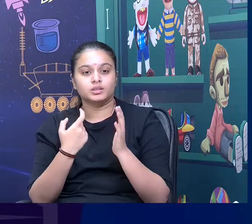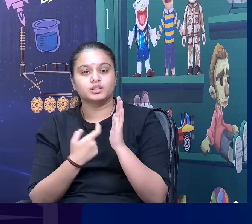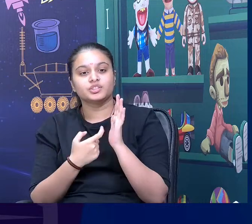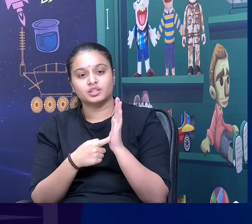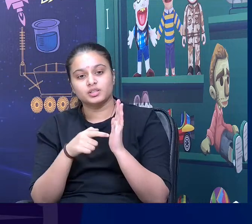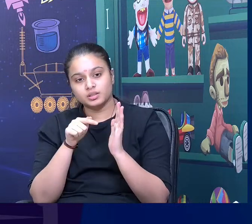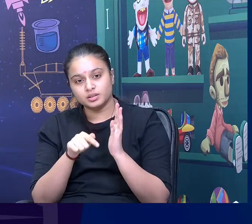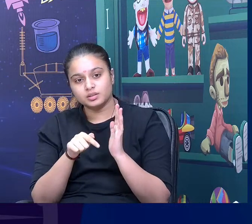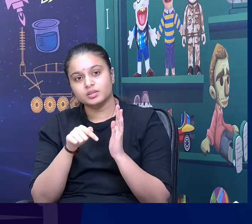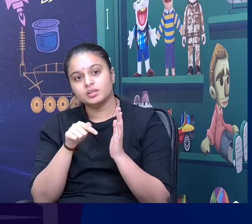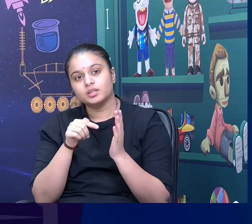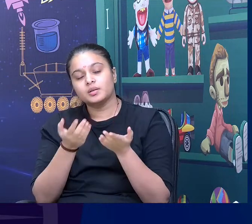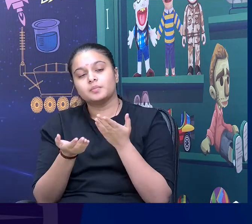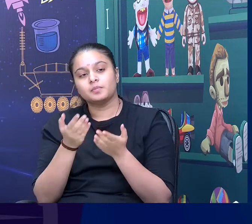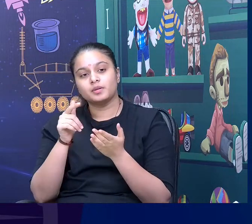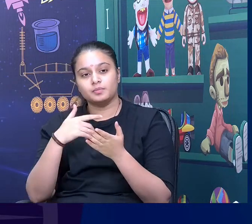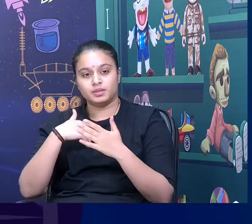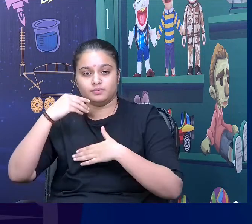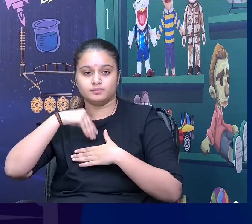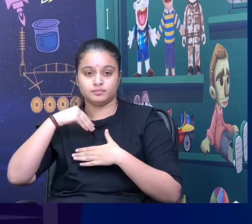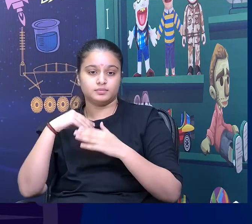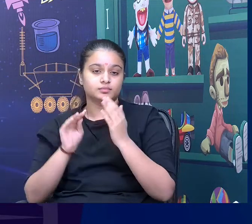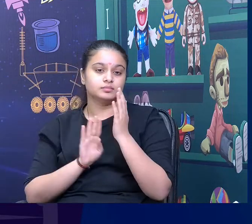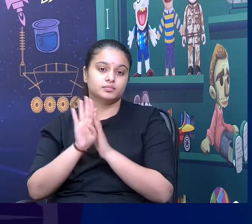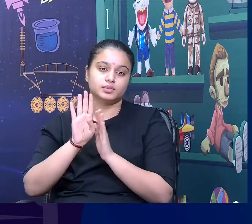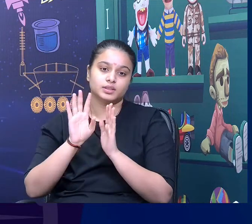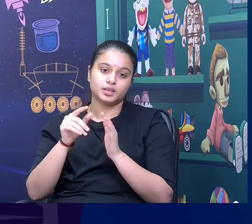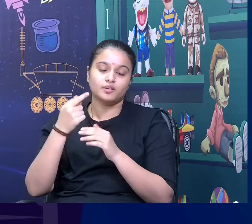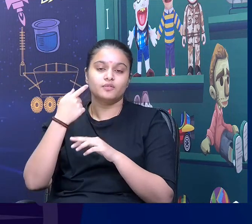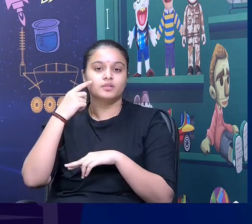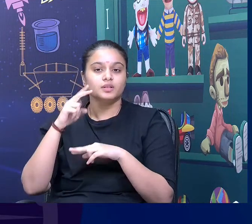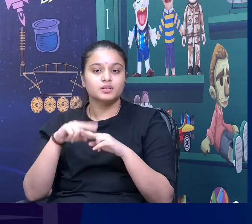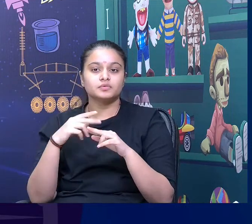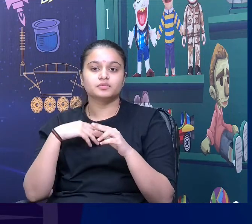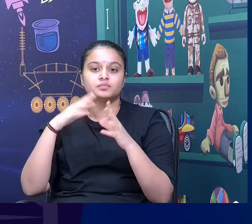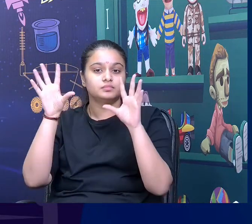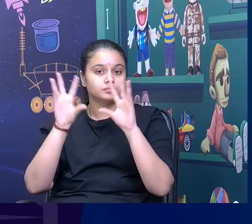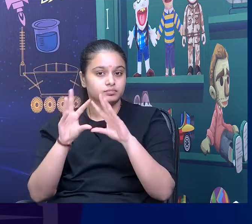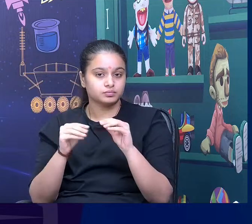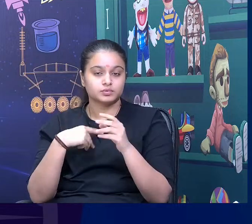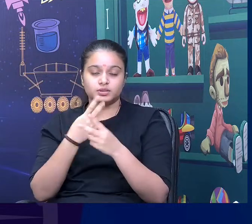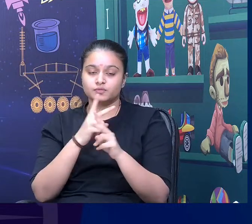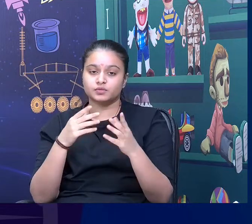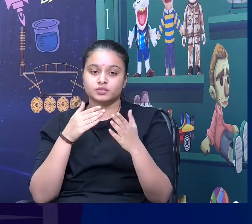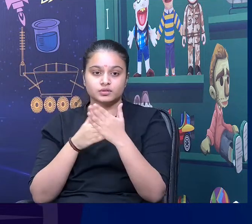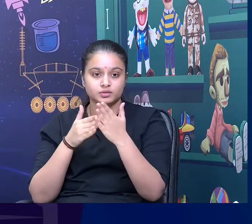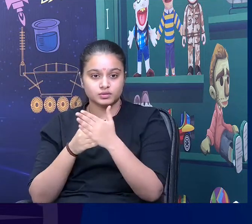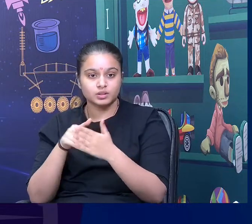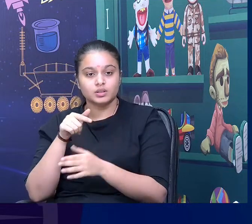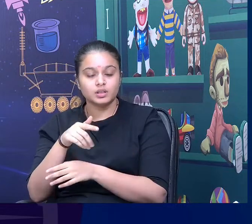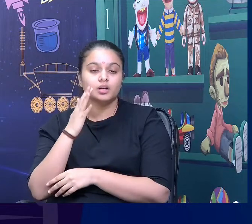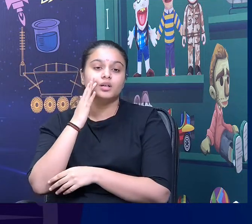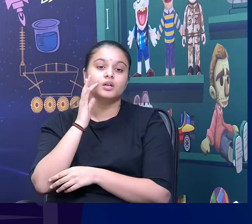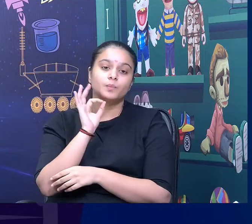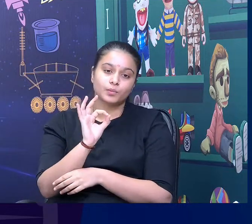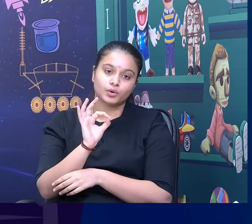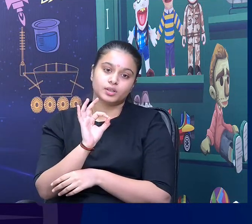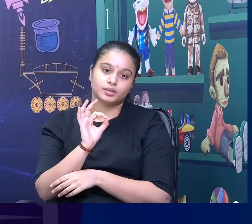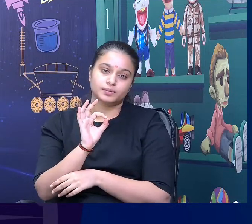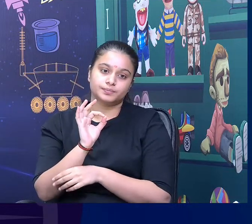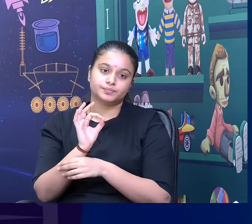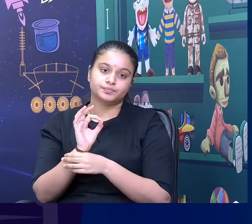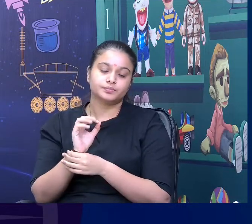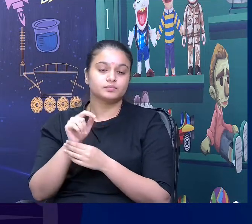and that some way you should build in yourself, because that's how you can overcome from these challenges, and that is the very important thing.